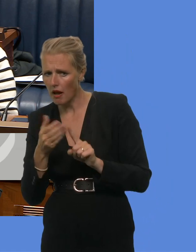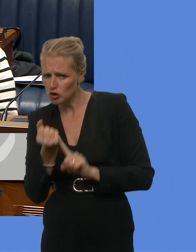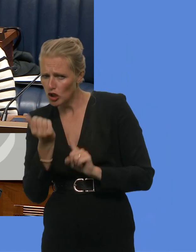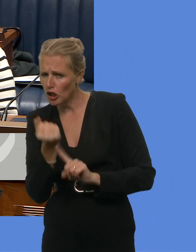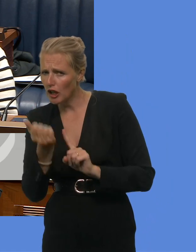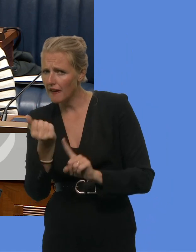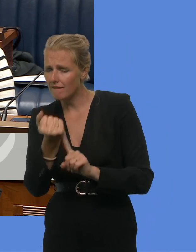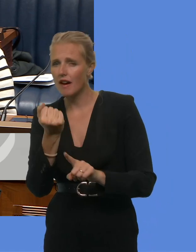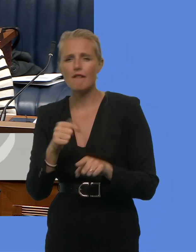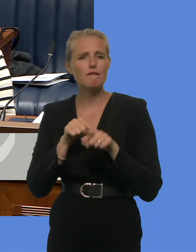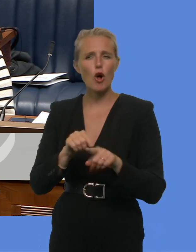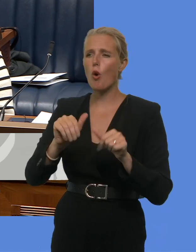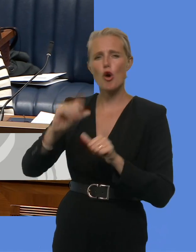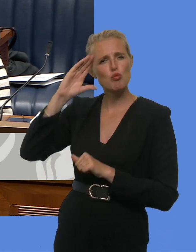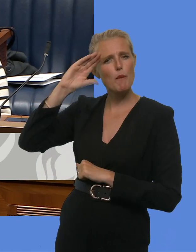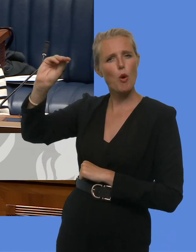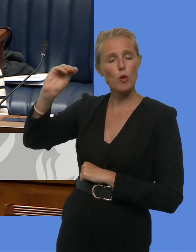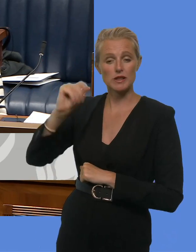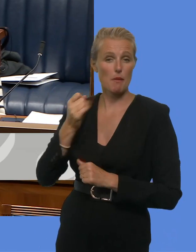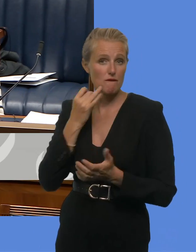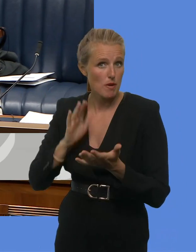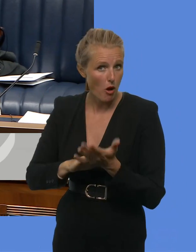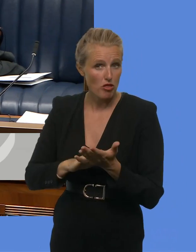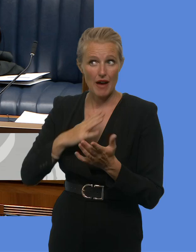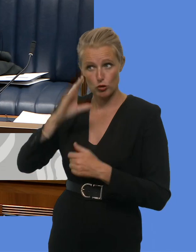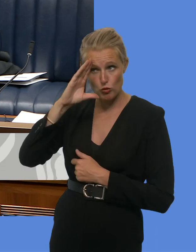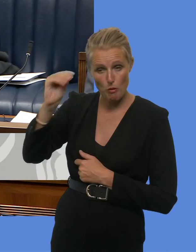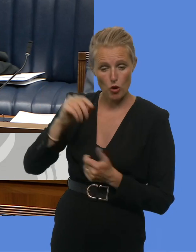on the reporting mechanism, some of those will be month by month, some will be